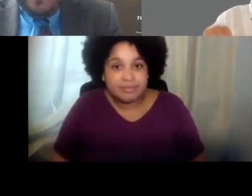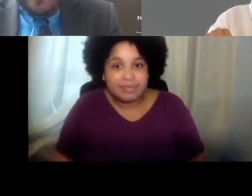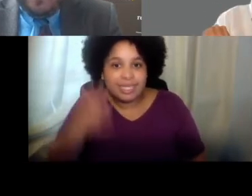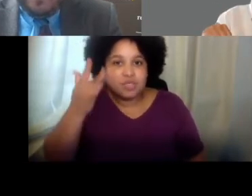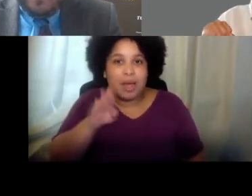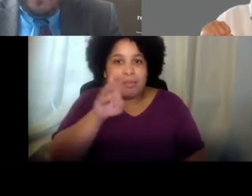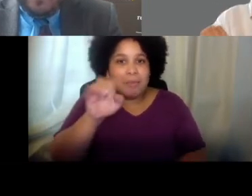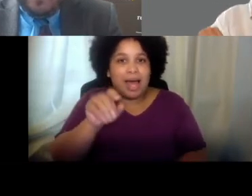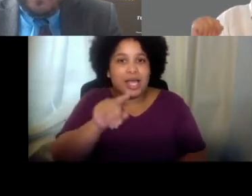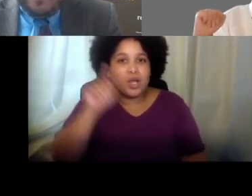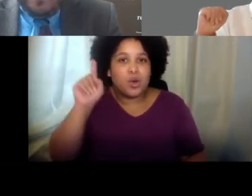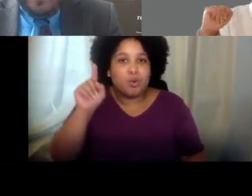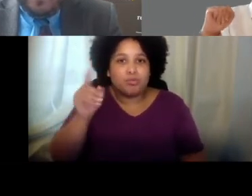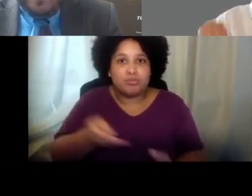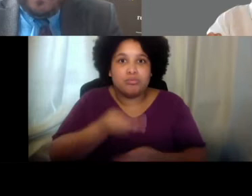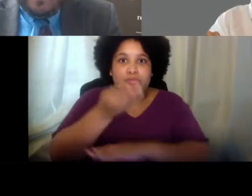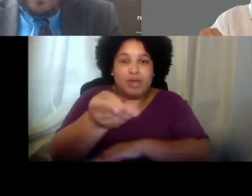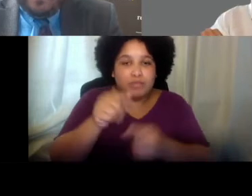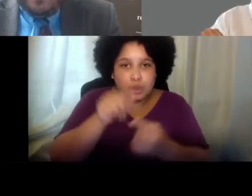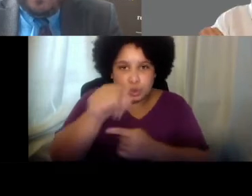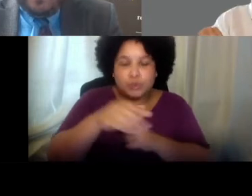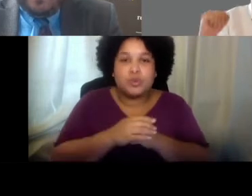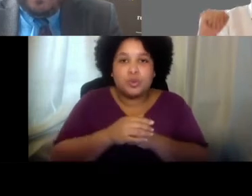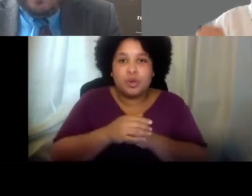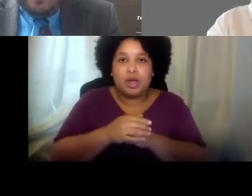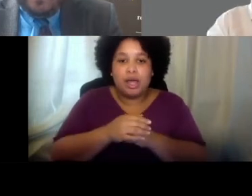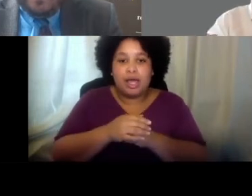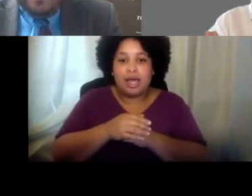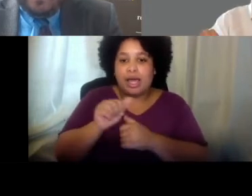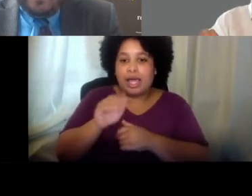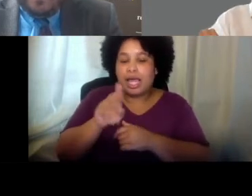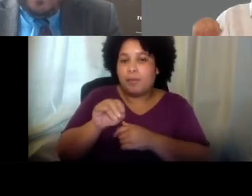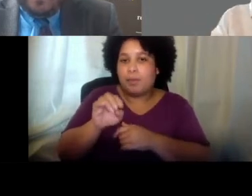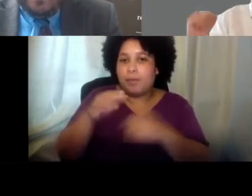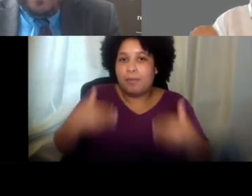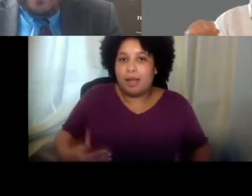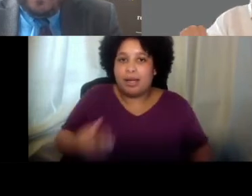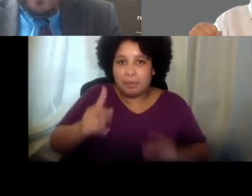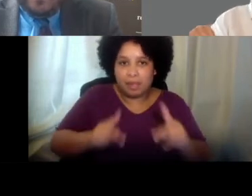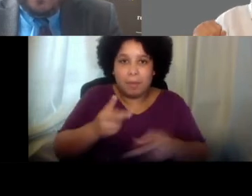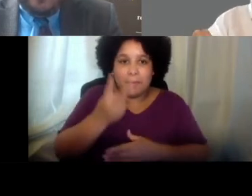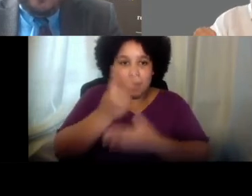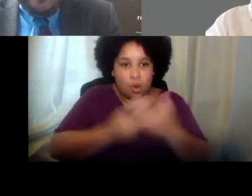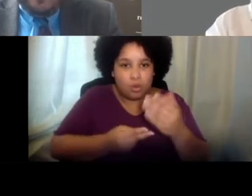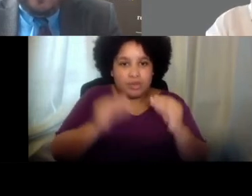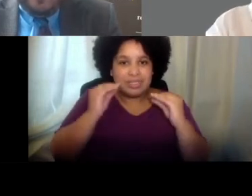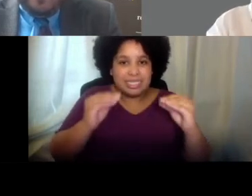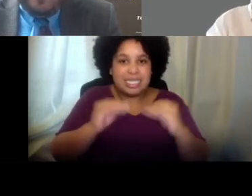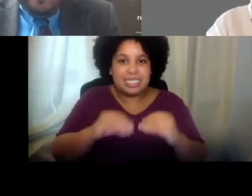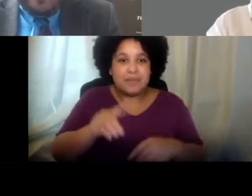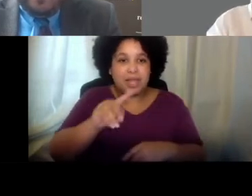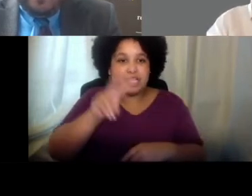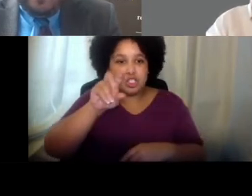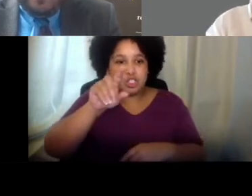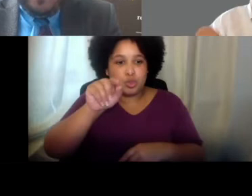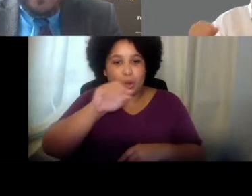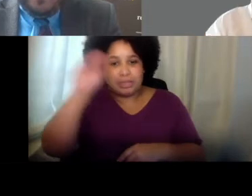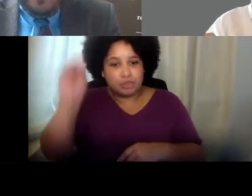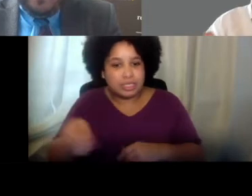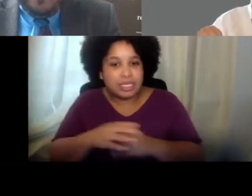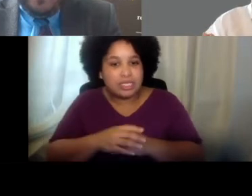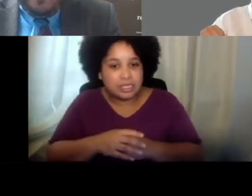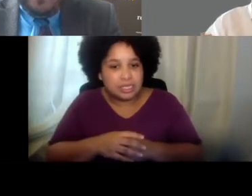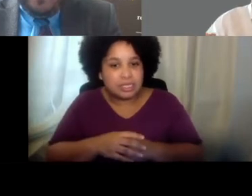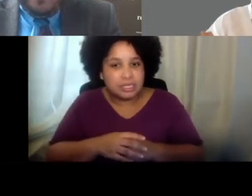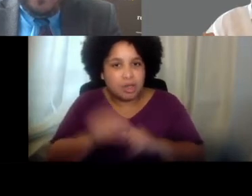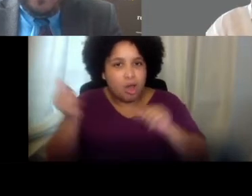bio went to you. And with able-bodied people and disabled people, you have to teach them the 20%. Everybody